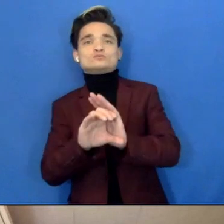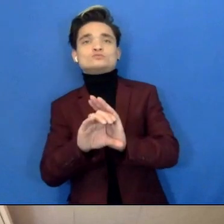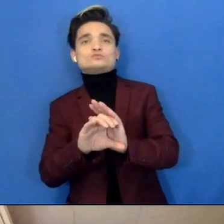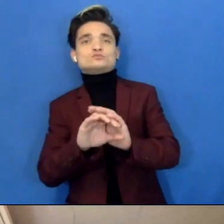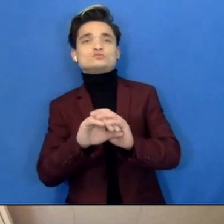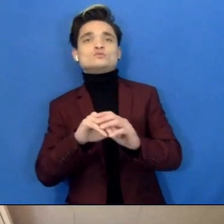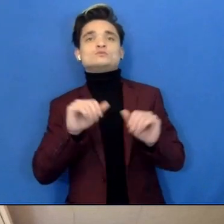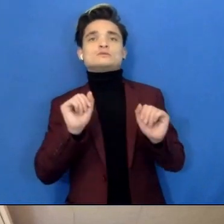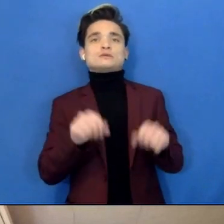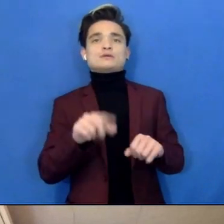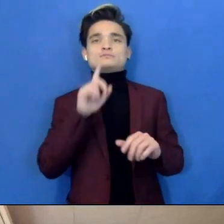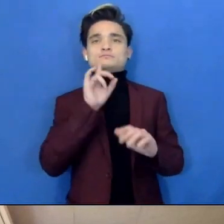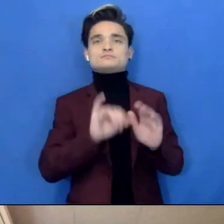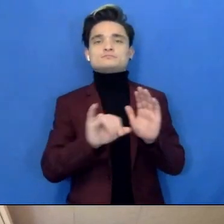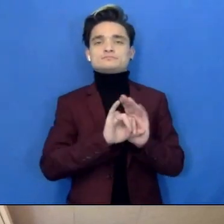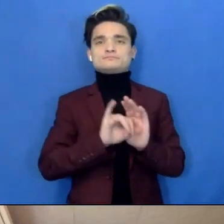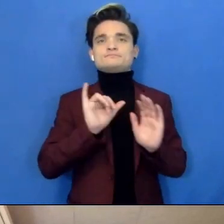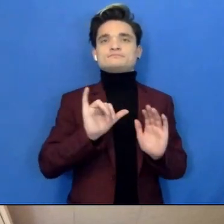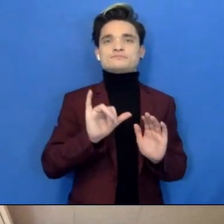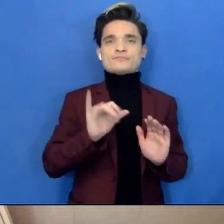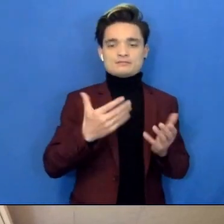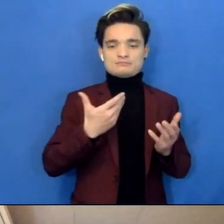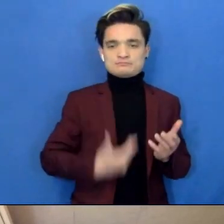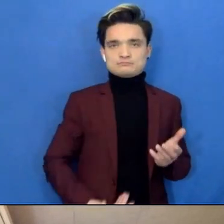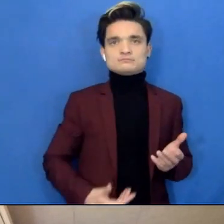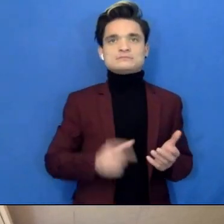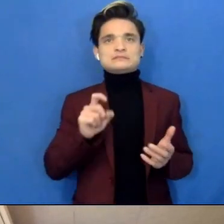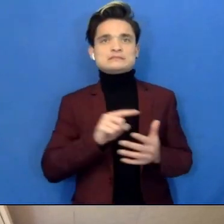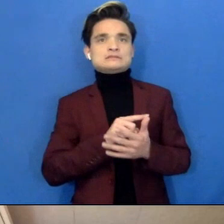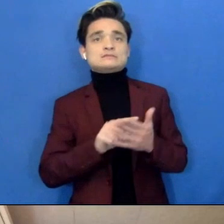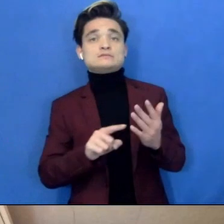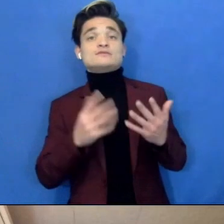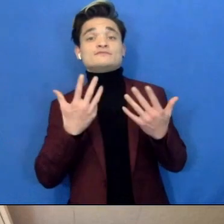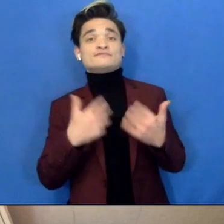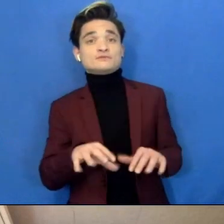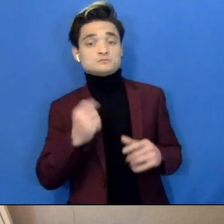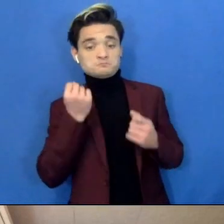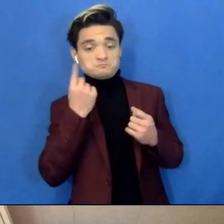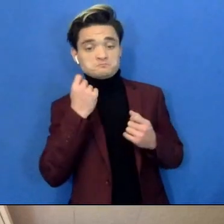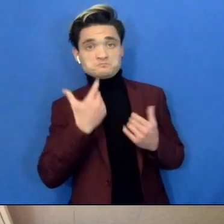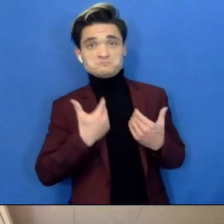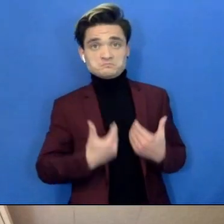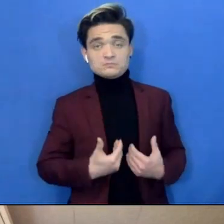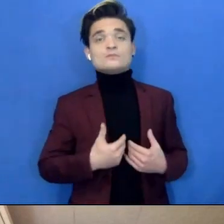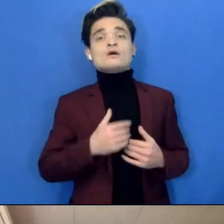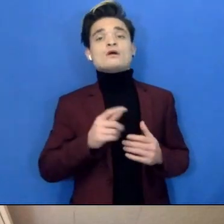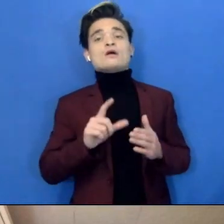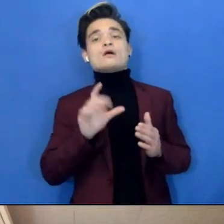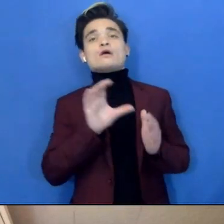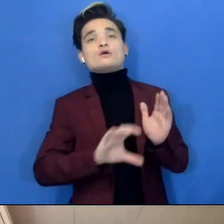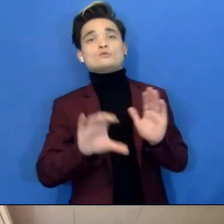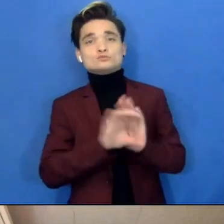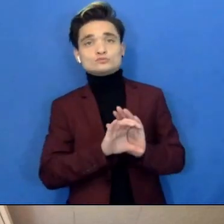you, you start thinking as a character and talking as a character, and maybe